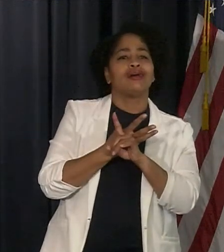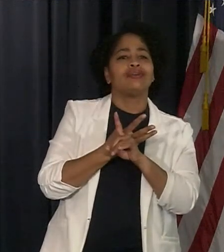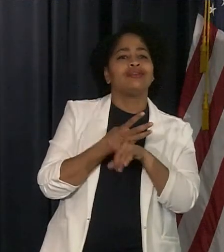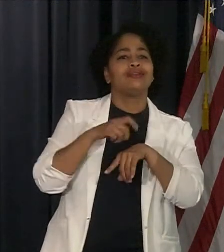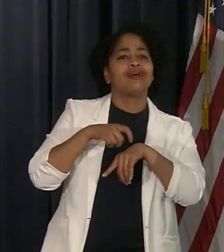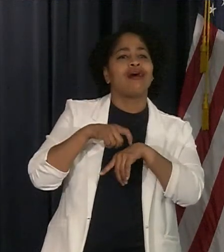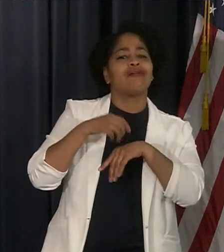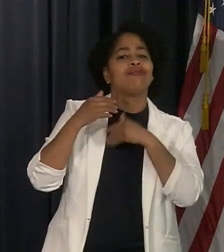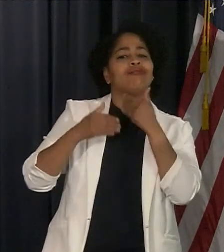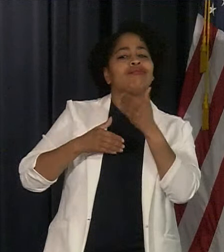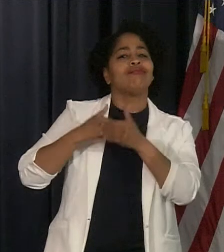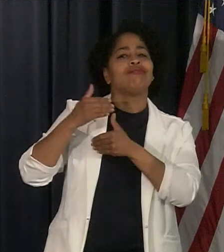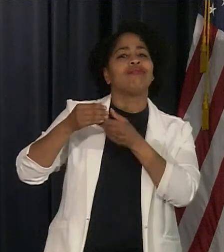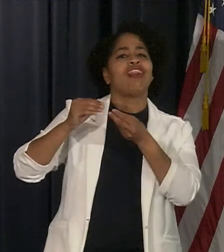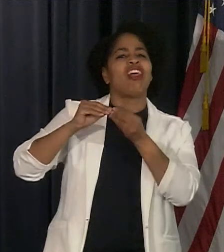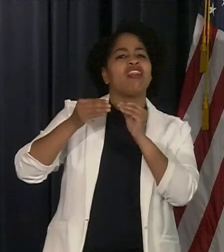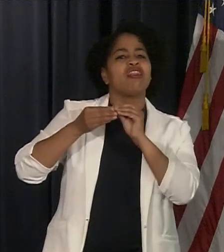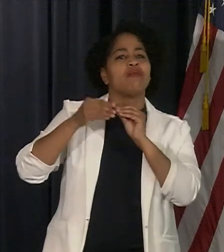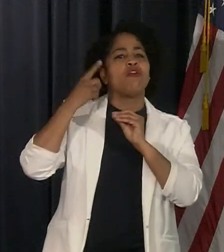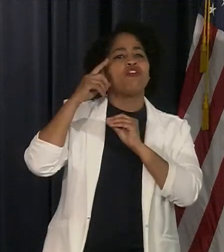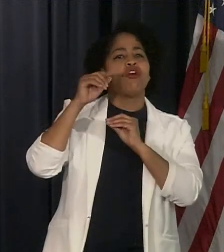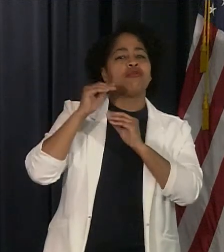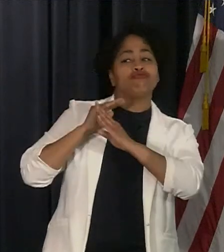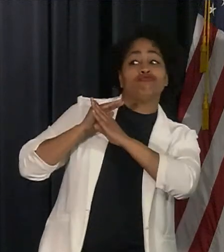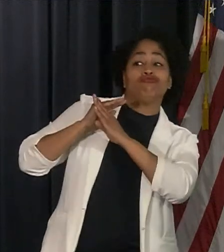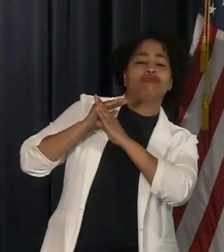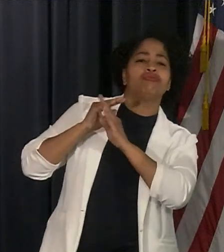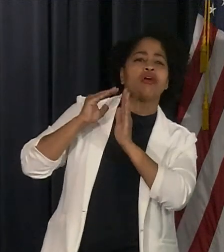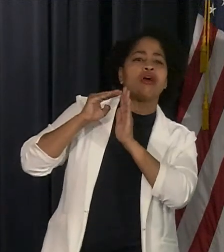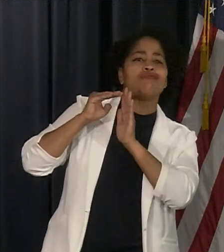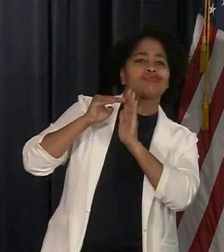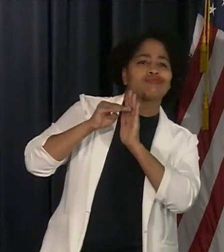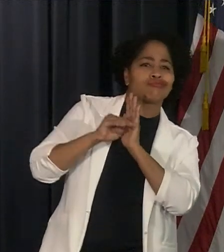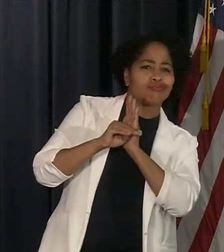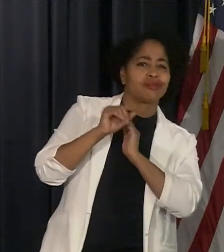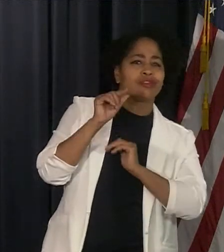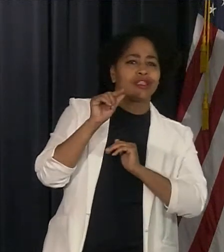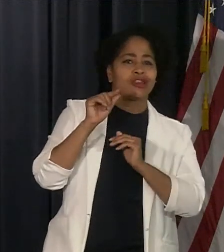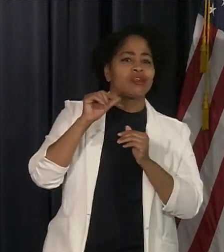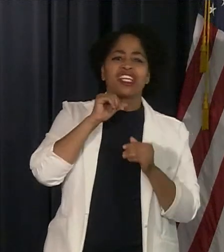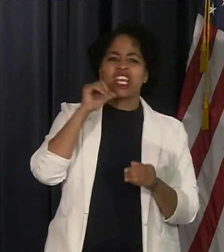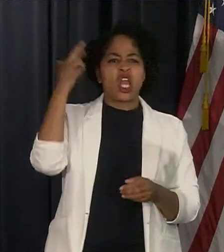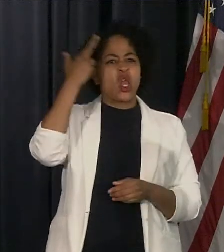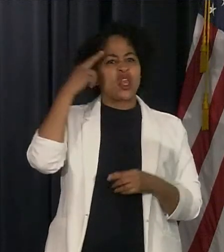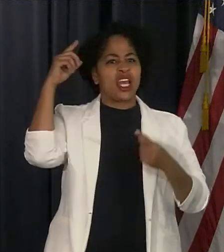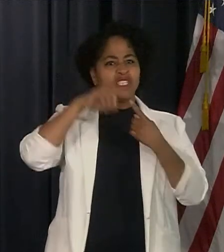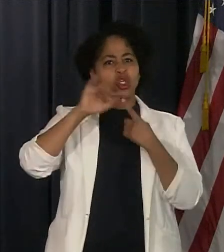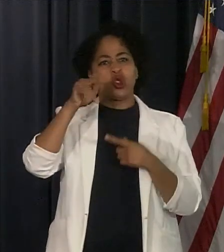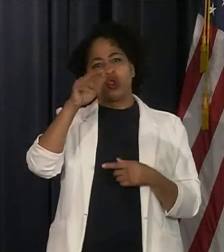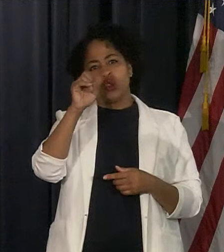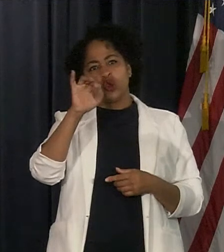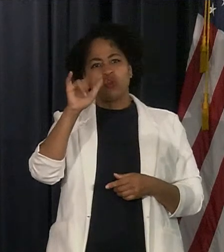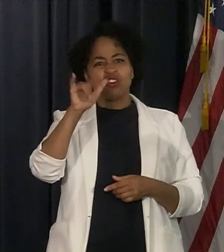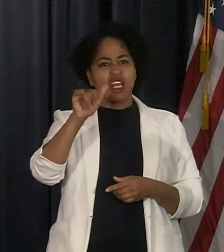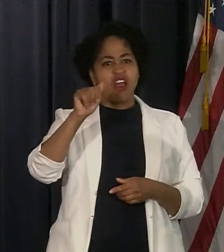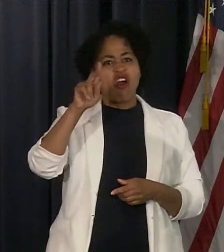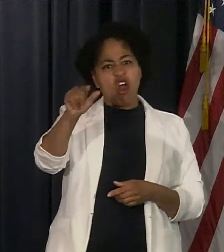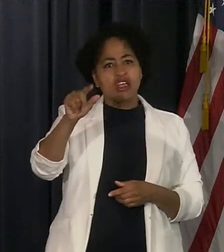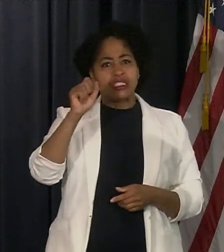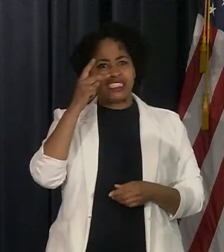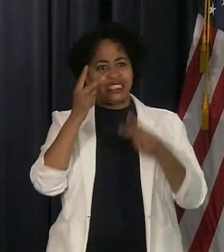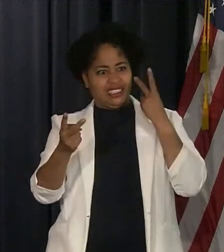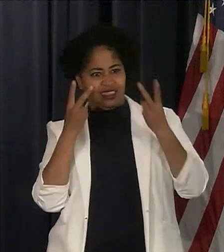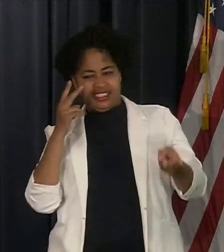time. Didn't know that until we started to get into June, July, August, and you could see after 6,